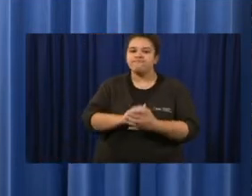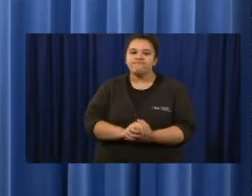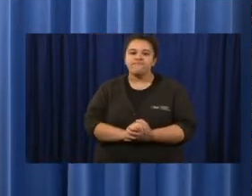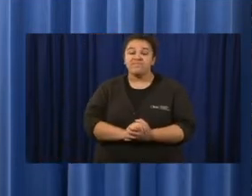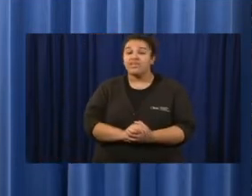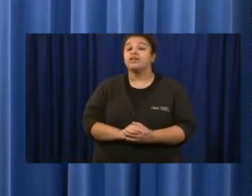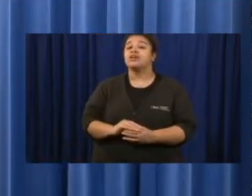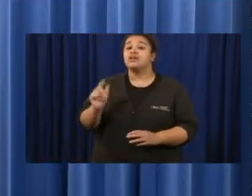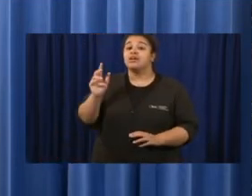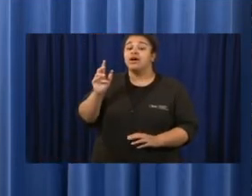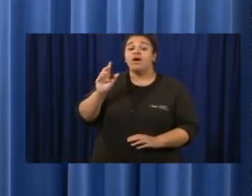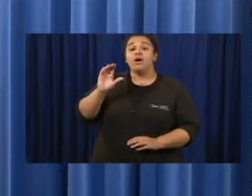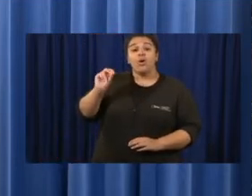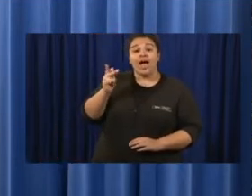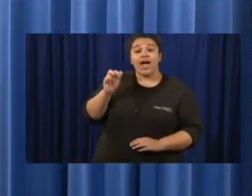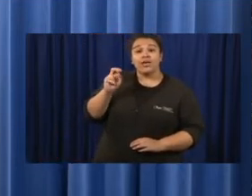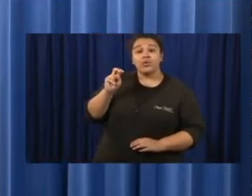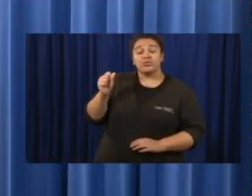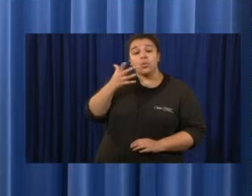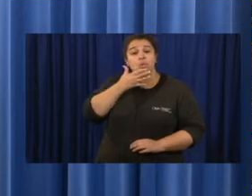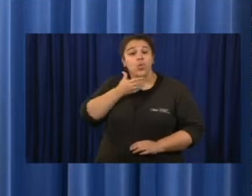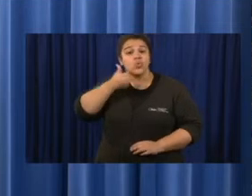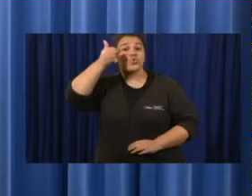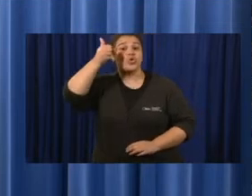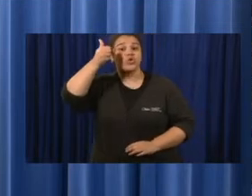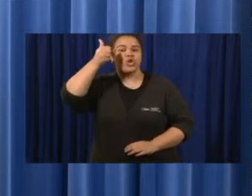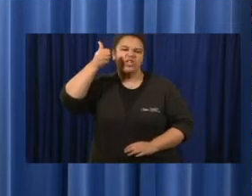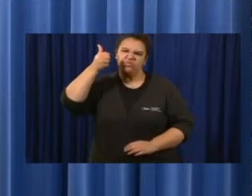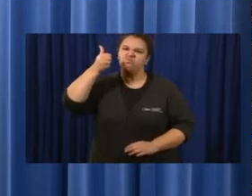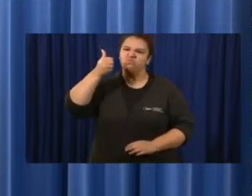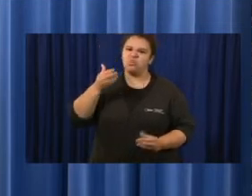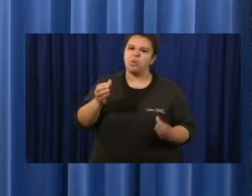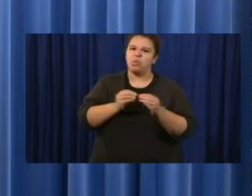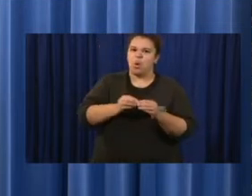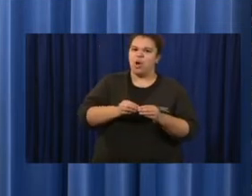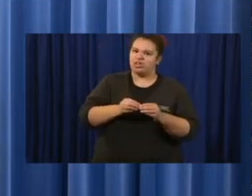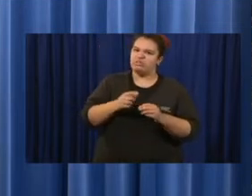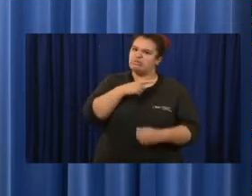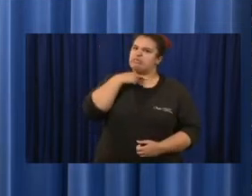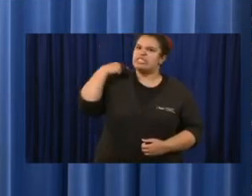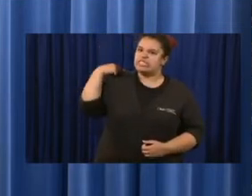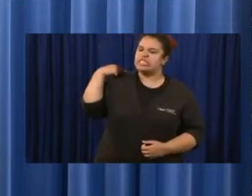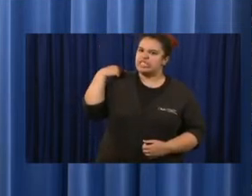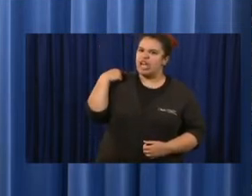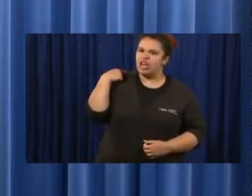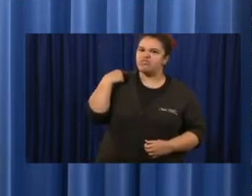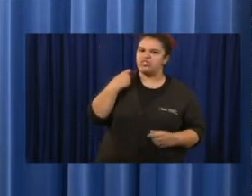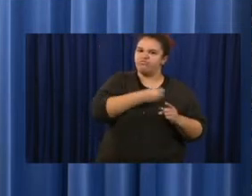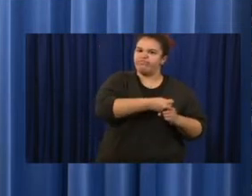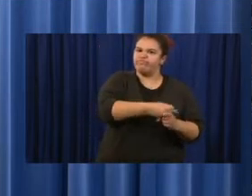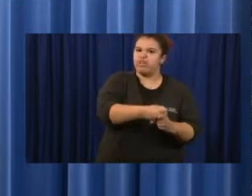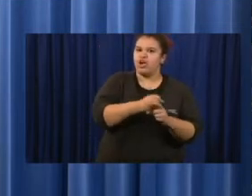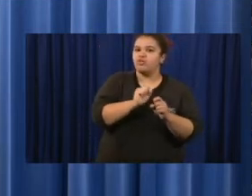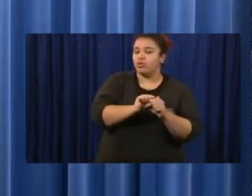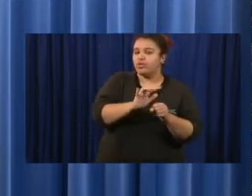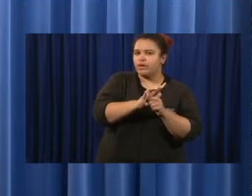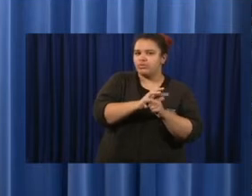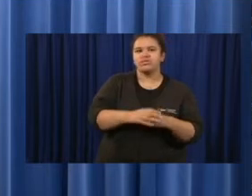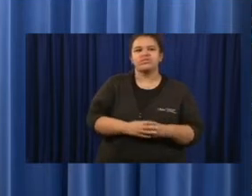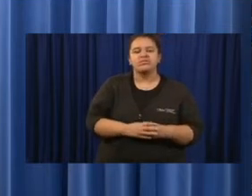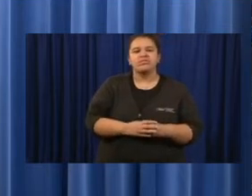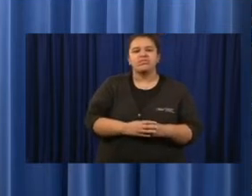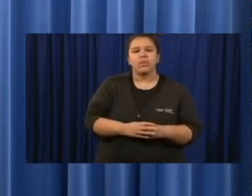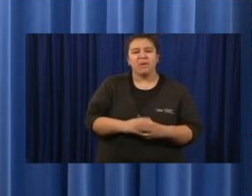for complications of the coronavirus, why can't Ohio test all nursing